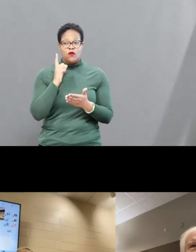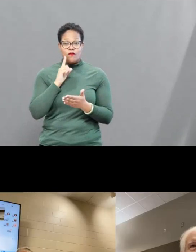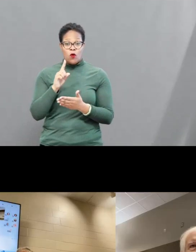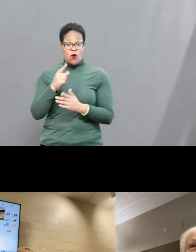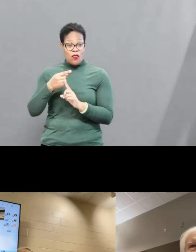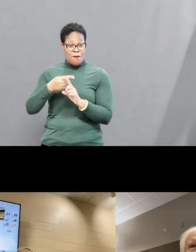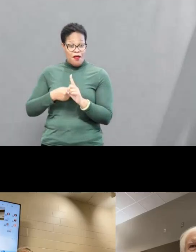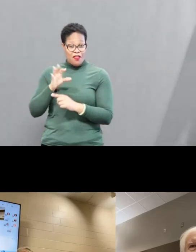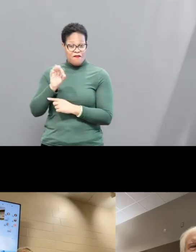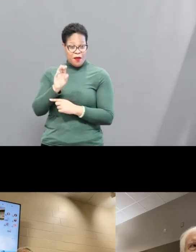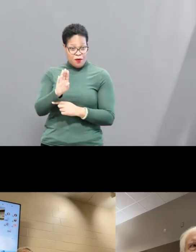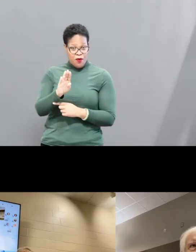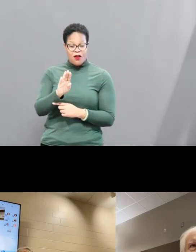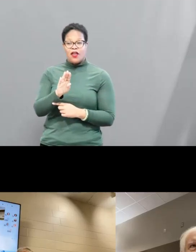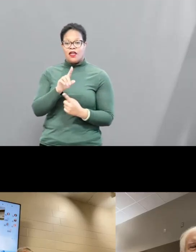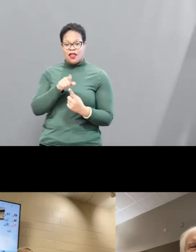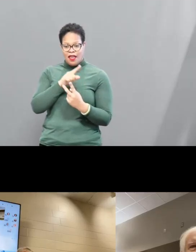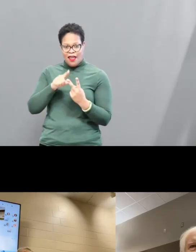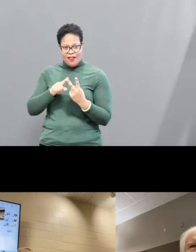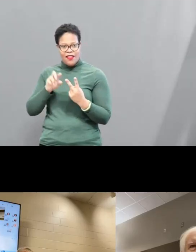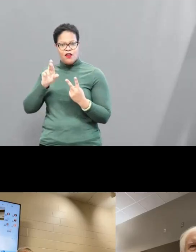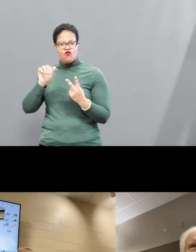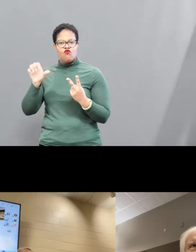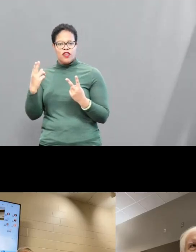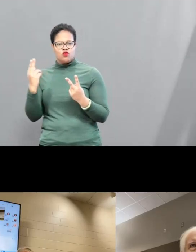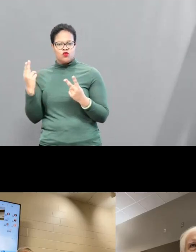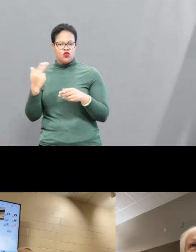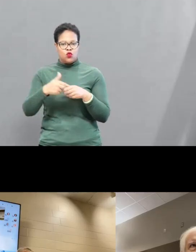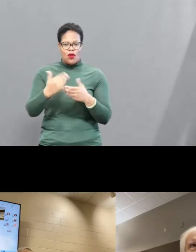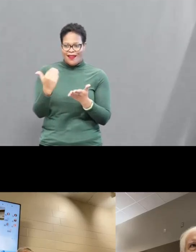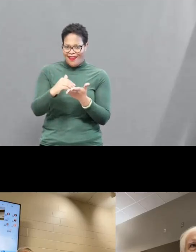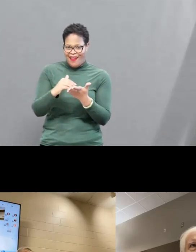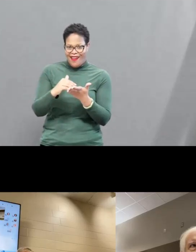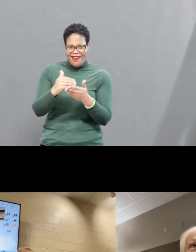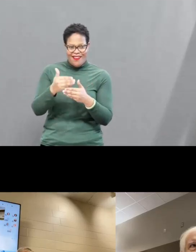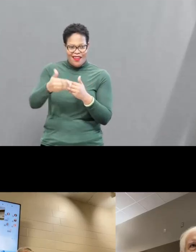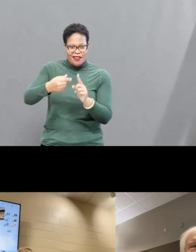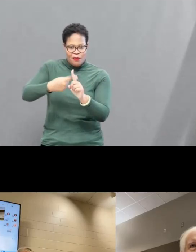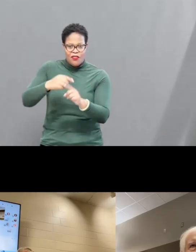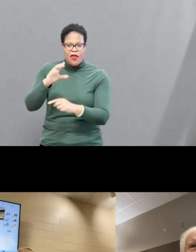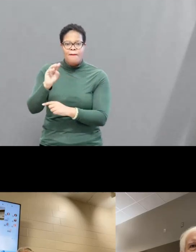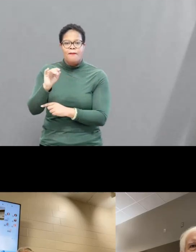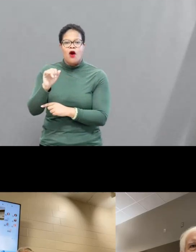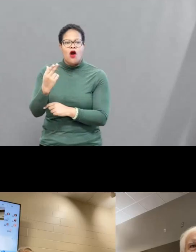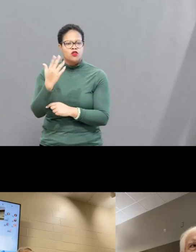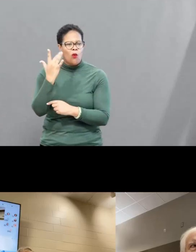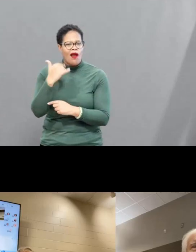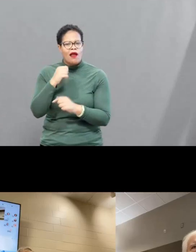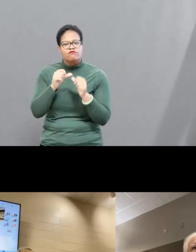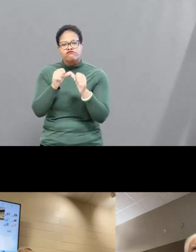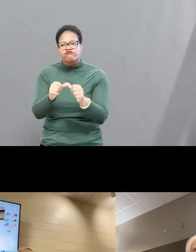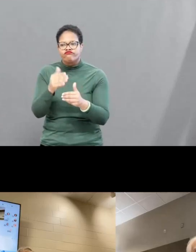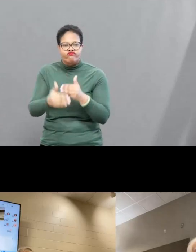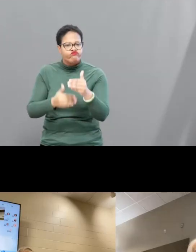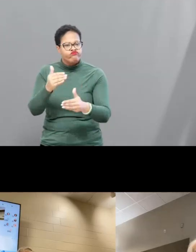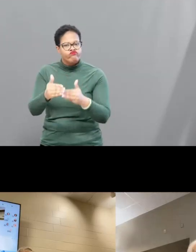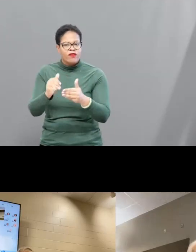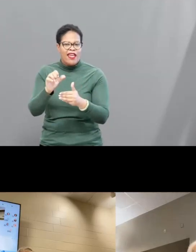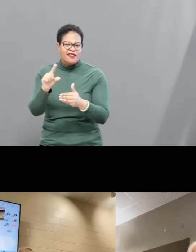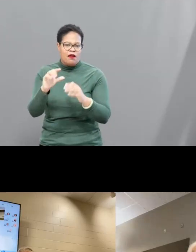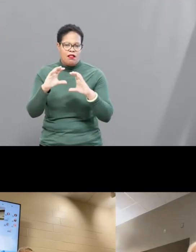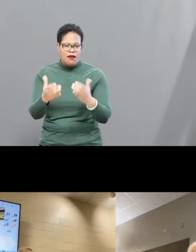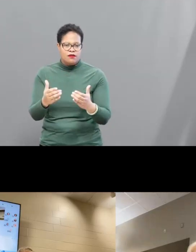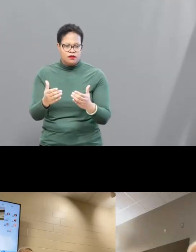month of February. And then Rich would join her again in March just to kind of keep that going. And so they had to kind